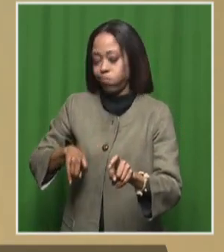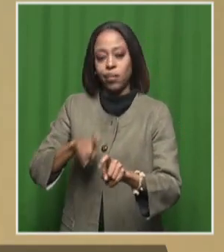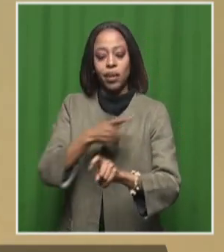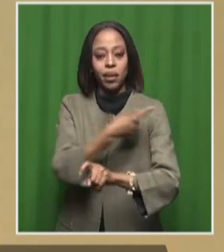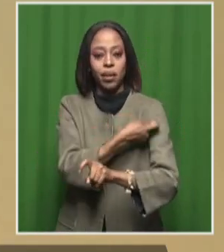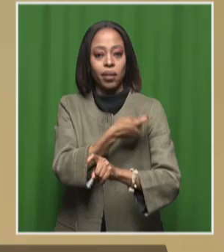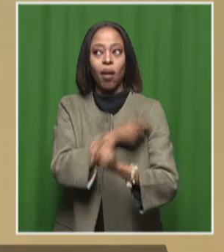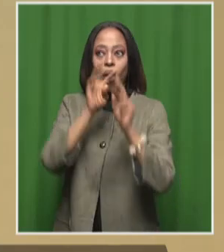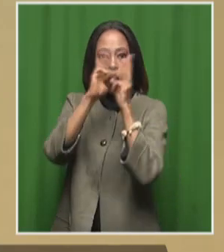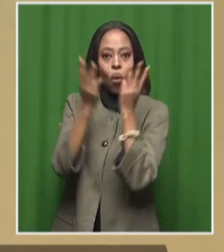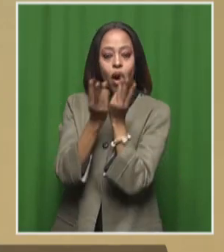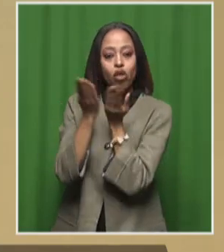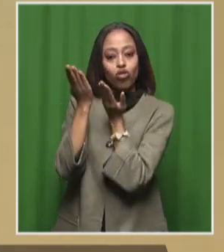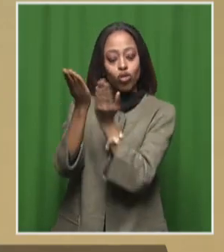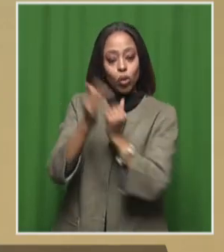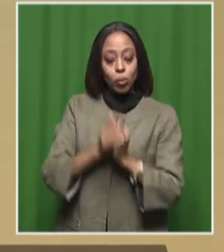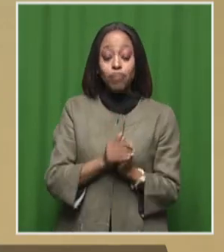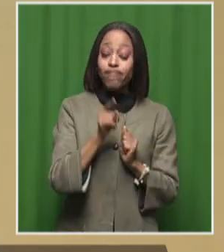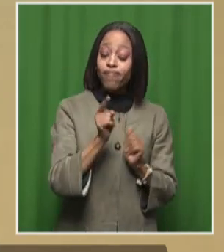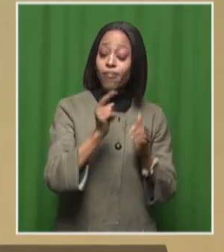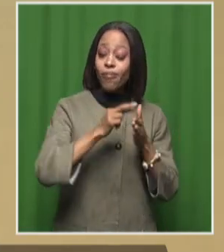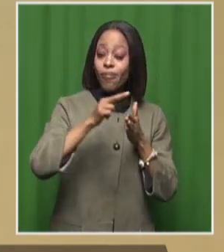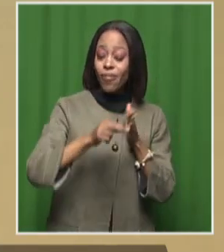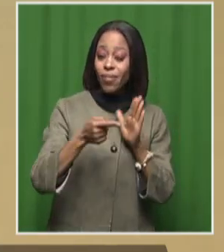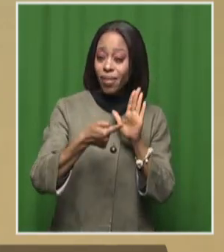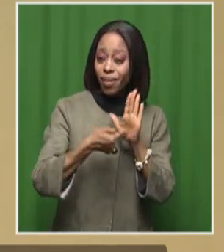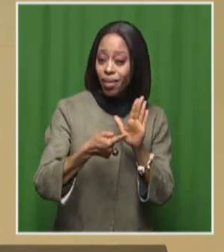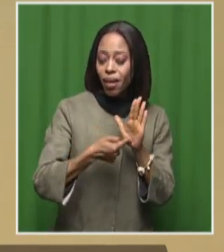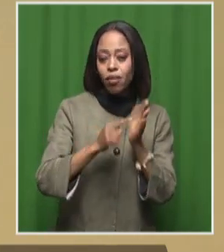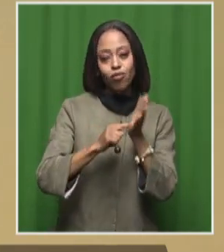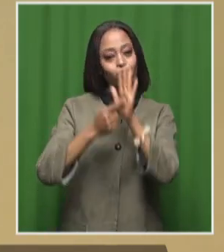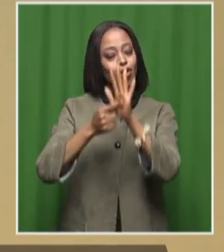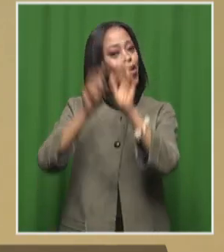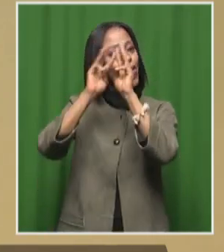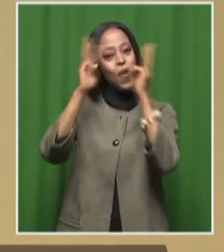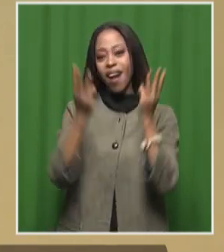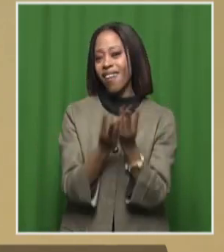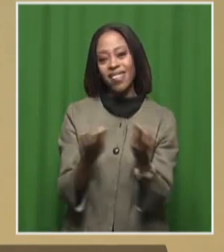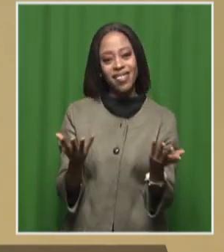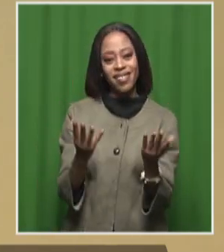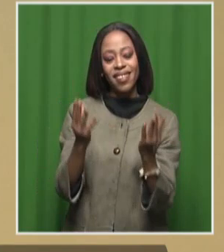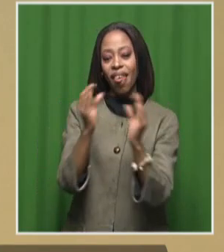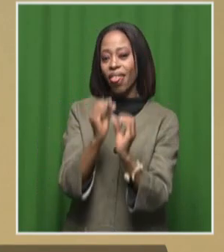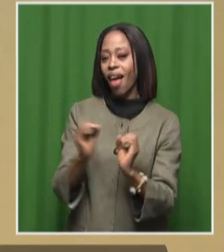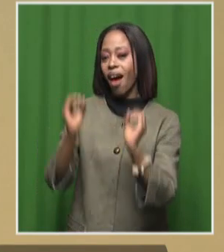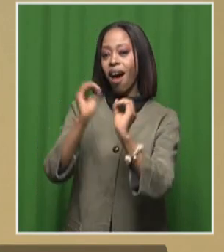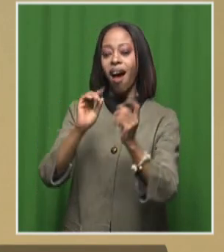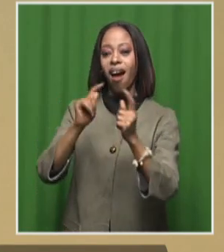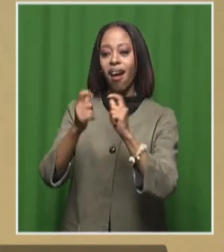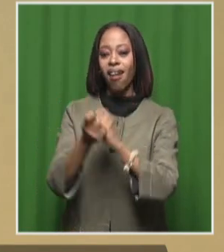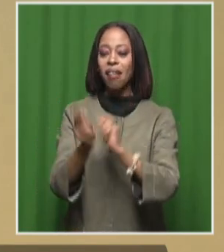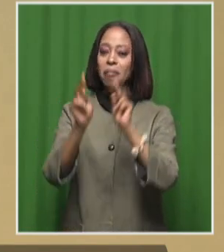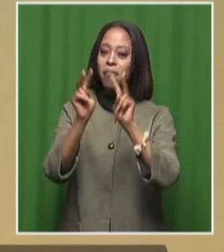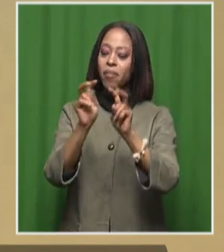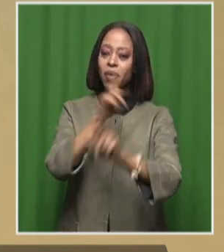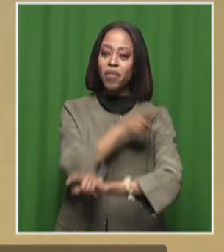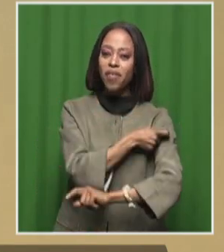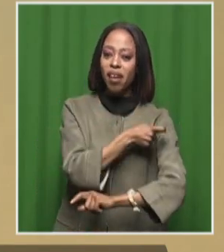results that you just made mention of tells us globally nothing has changed in terms of vaccination